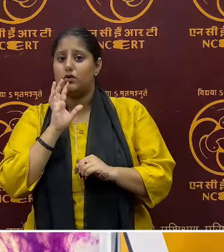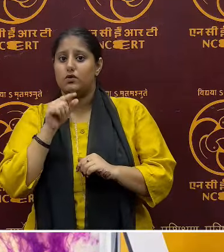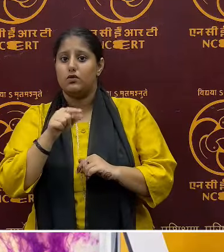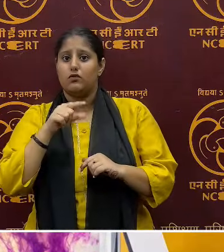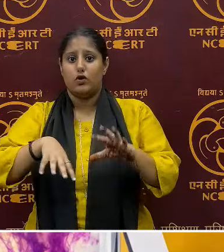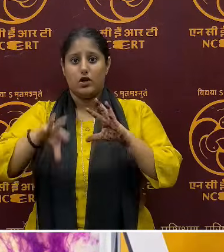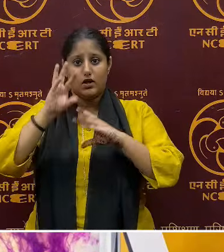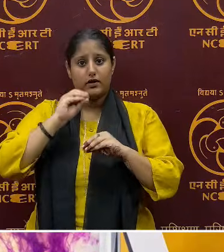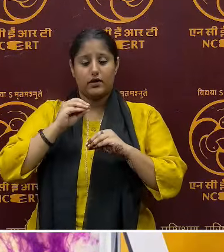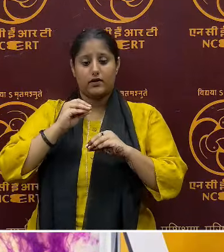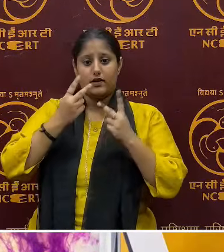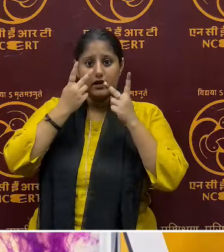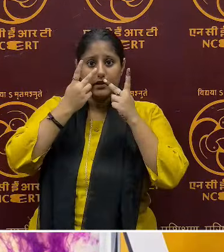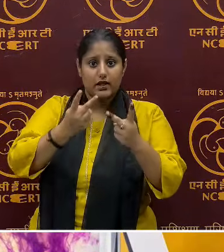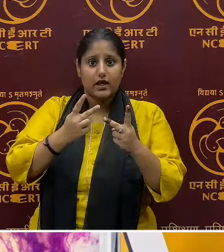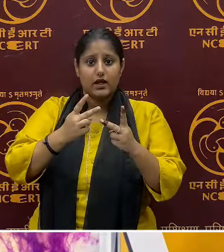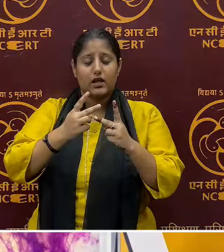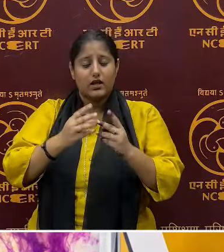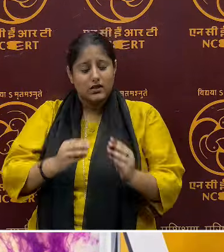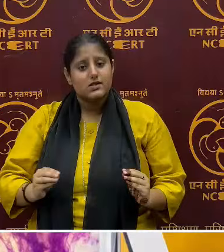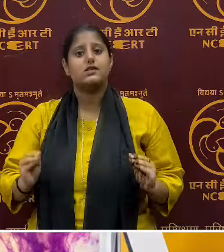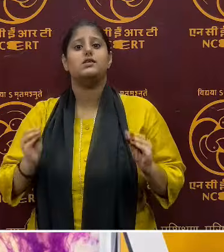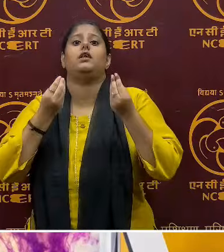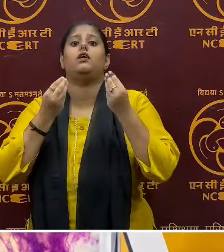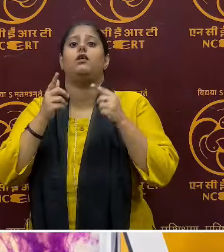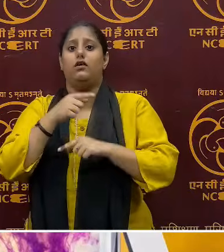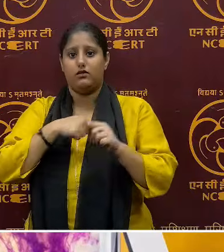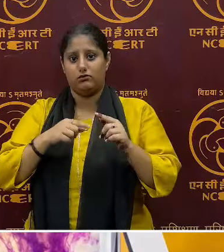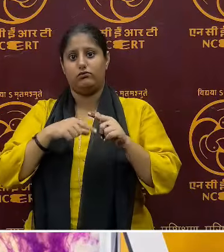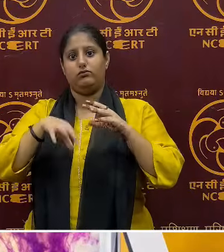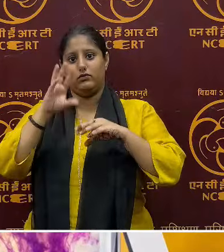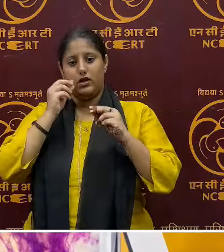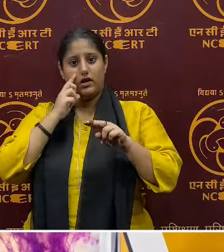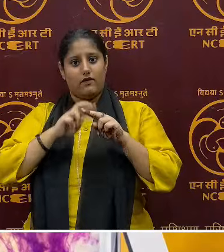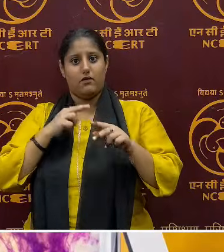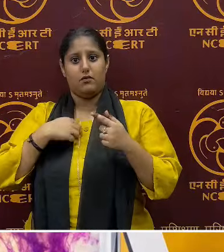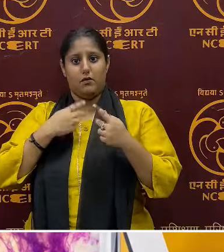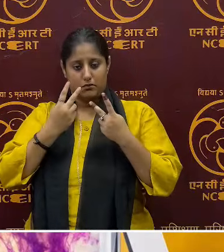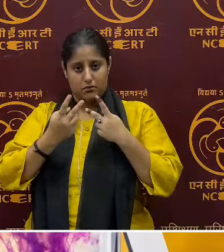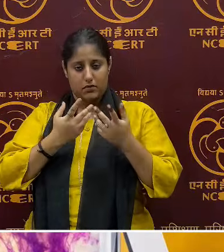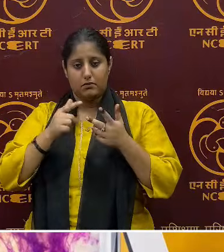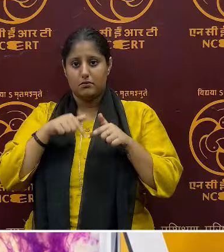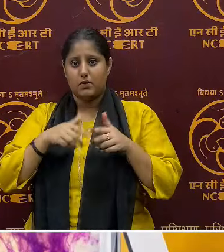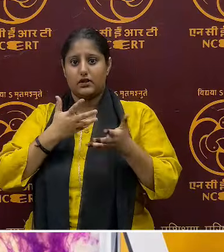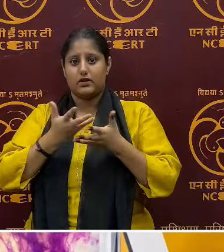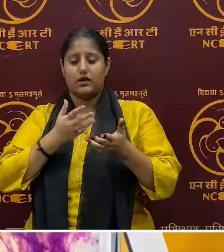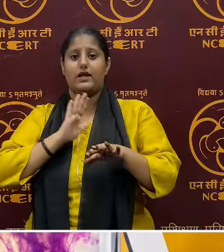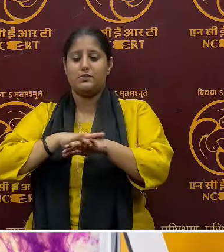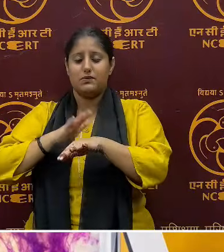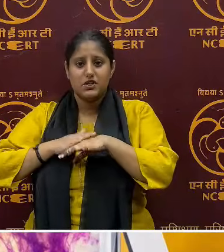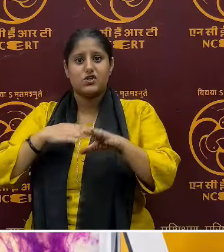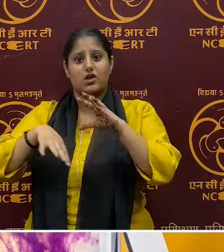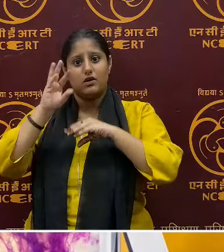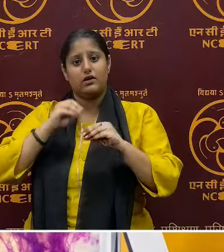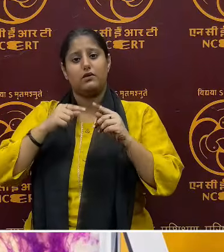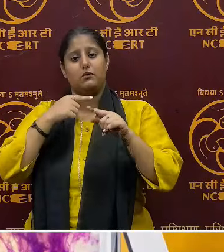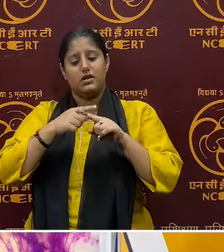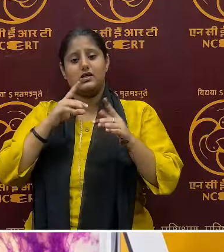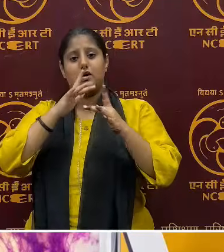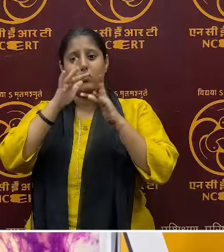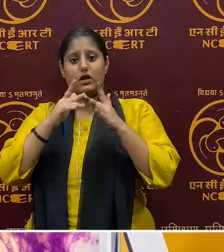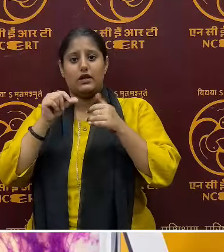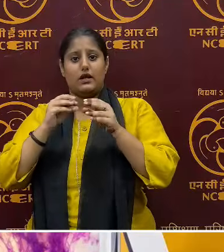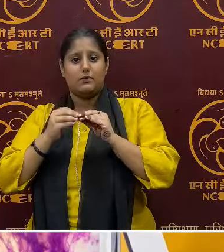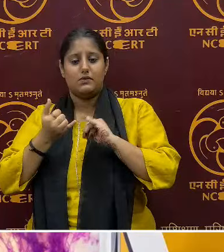through visual mode well, because we are now talking about learning by doing, experiential learning, and through virtual labs you're